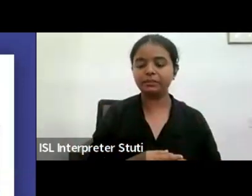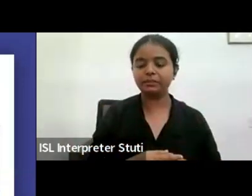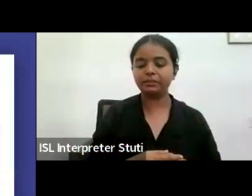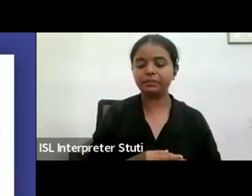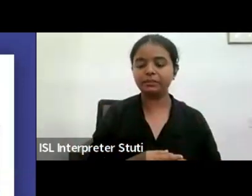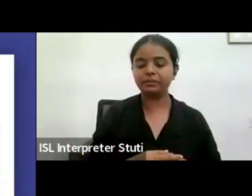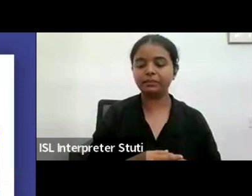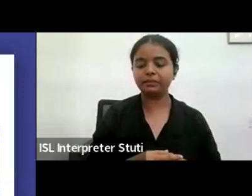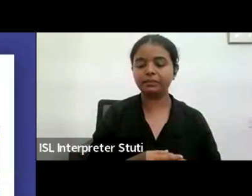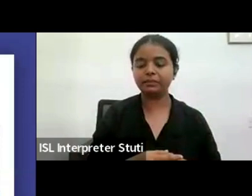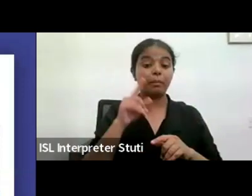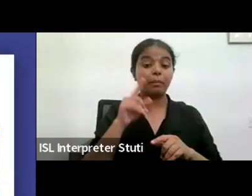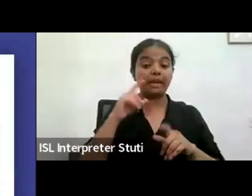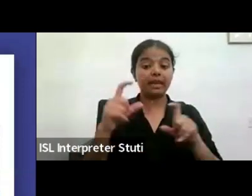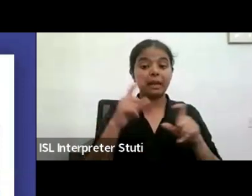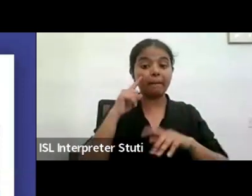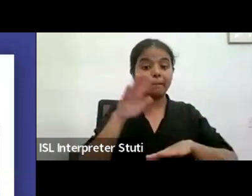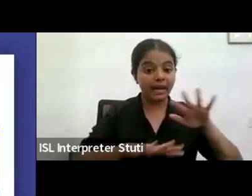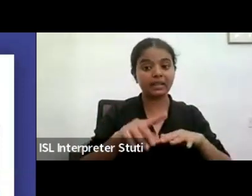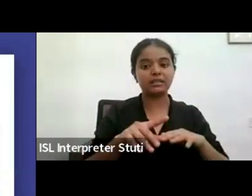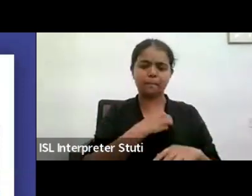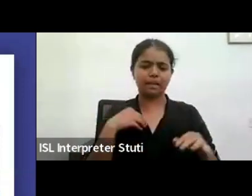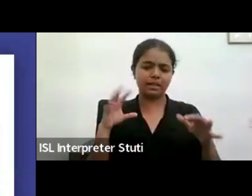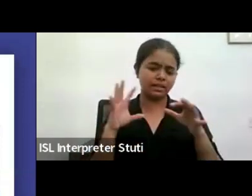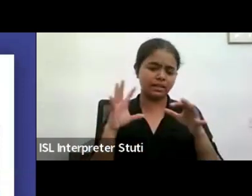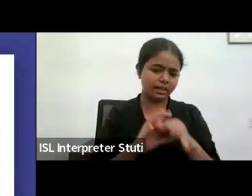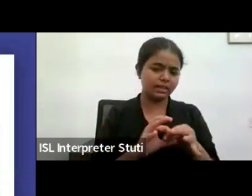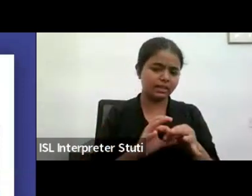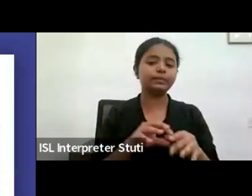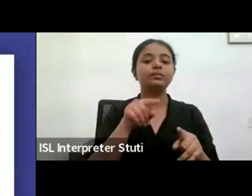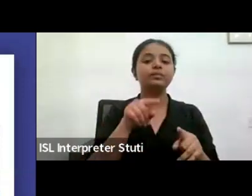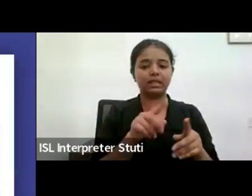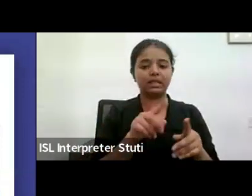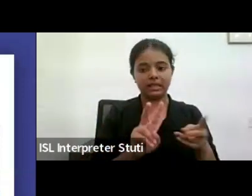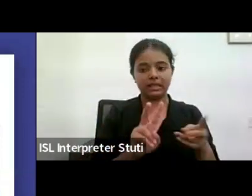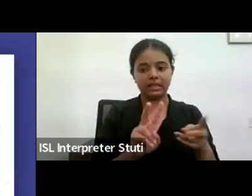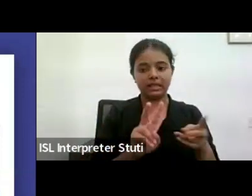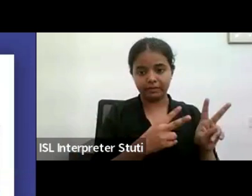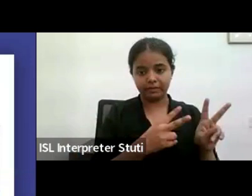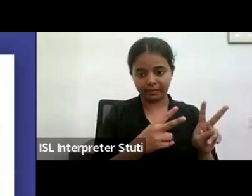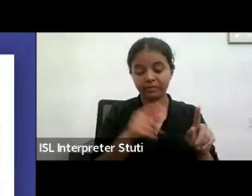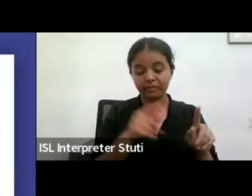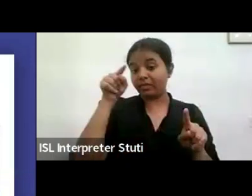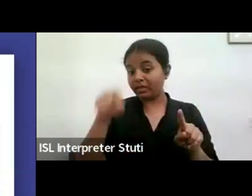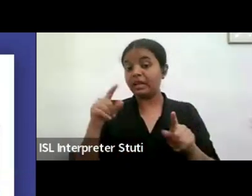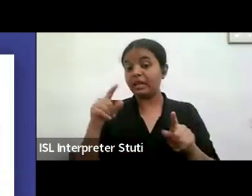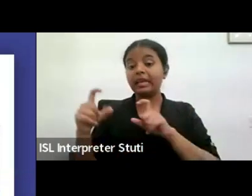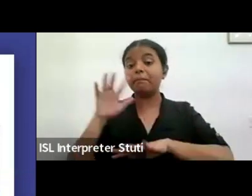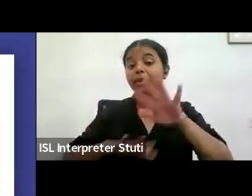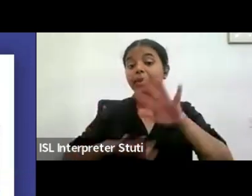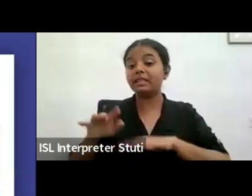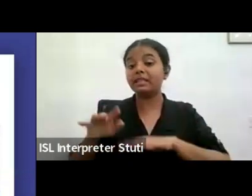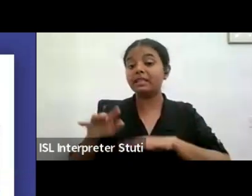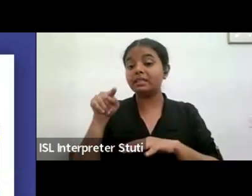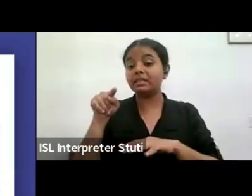think medically about a child with disabilities, and there is a difference in the care plans we make when we think of the child